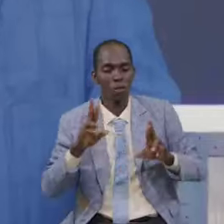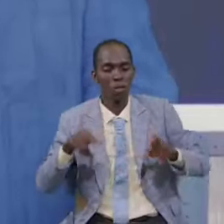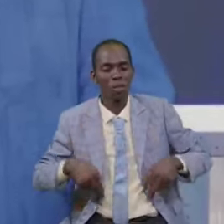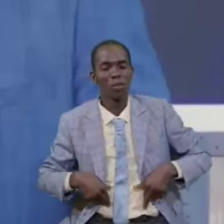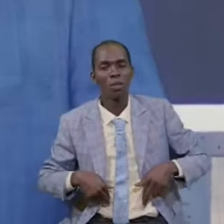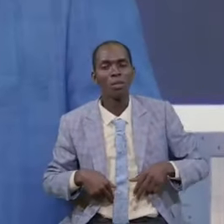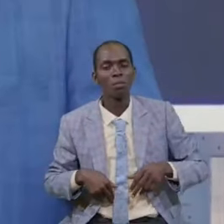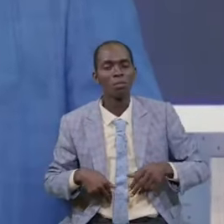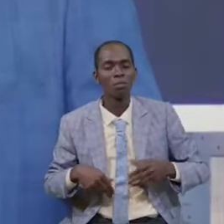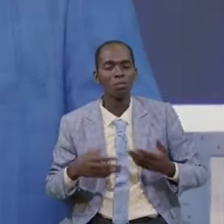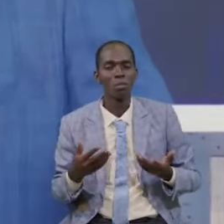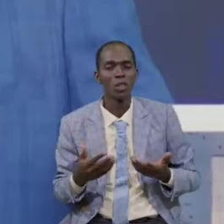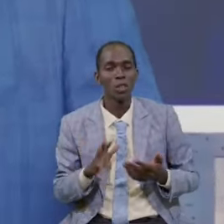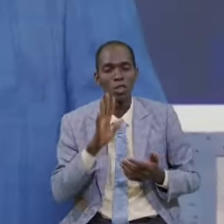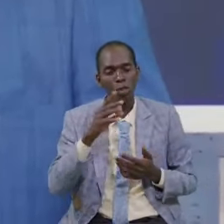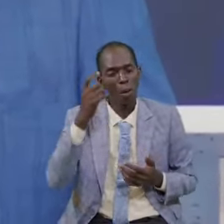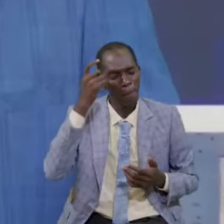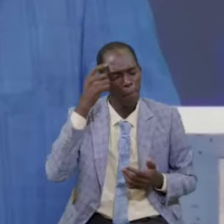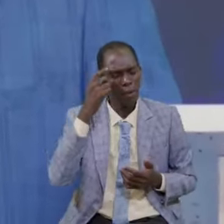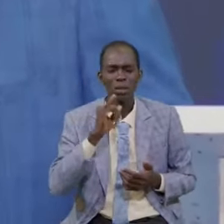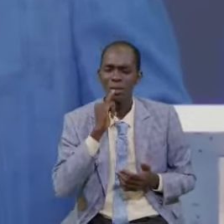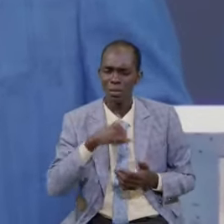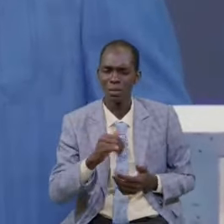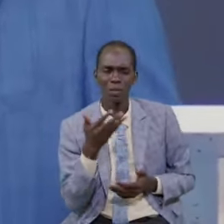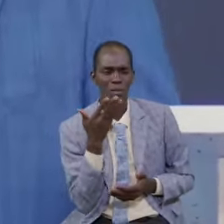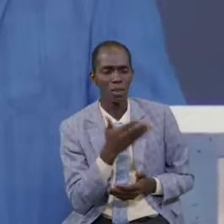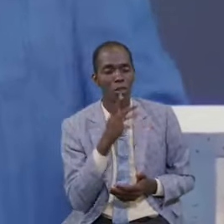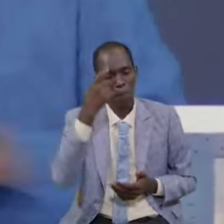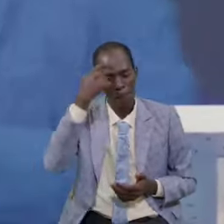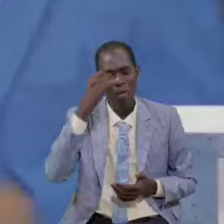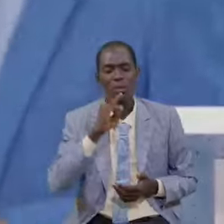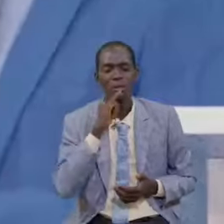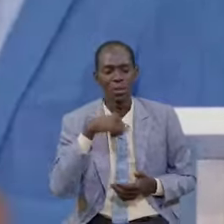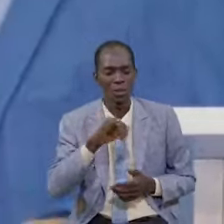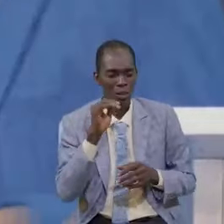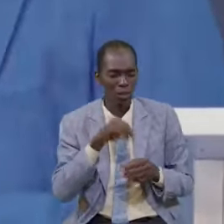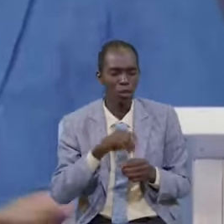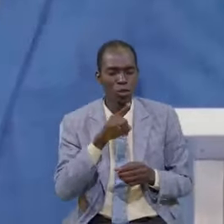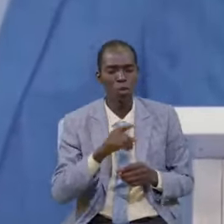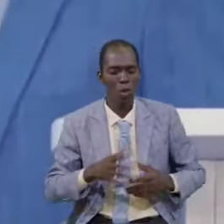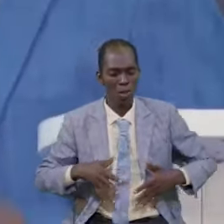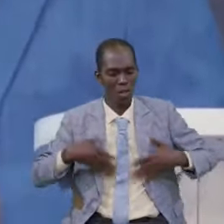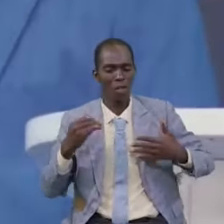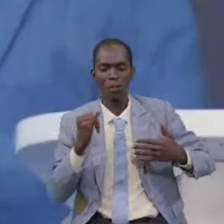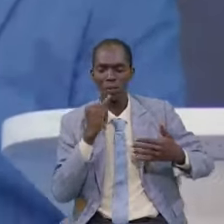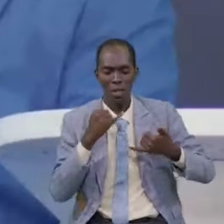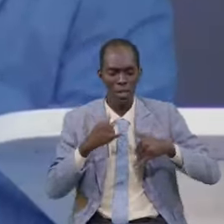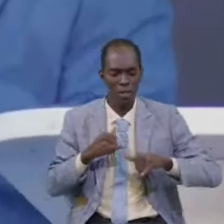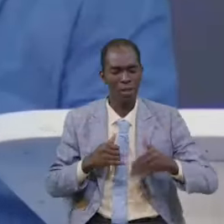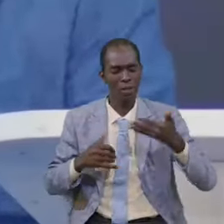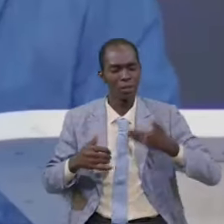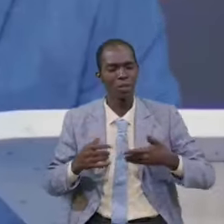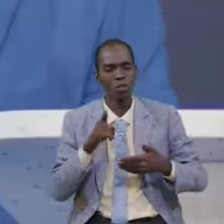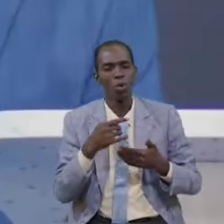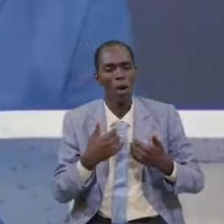is still there. Your mind is still there. Life is still there. And you still have the strength. And you can do